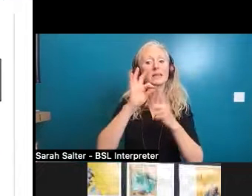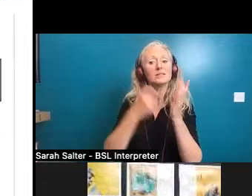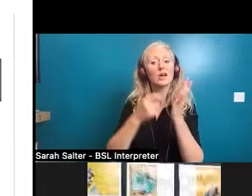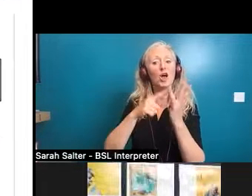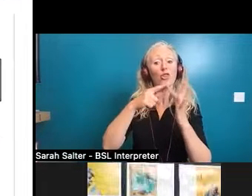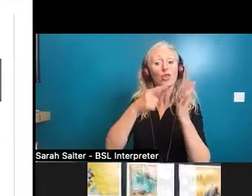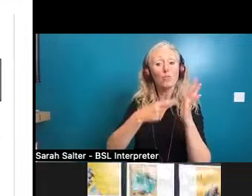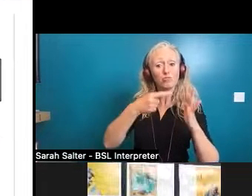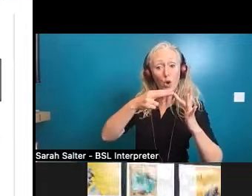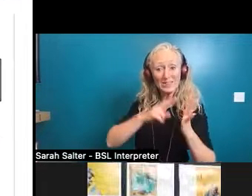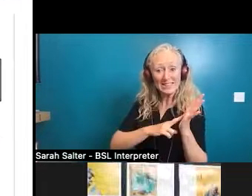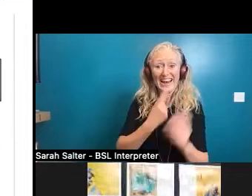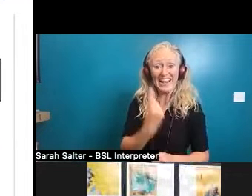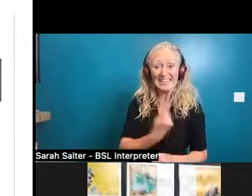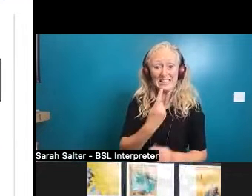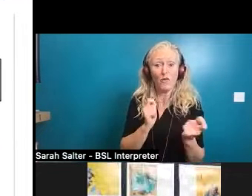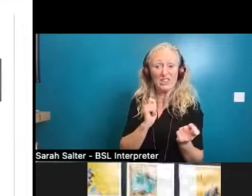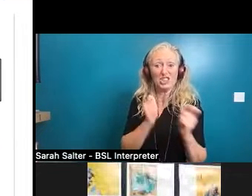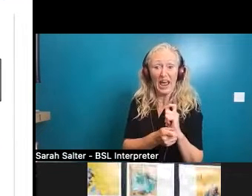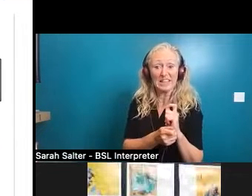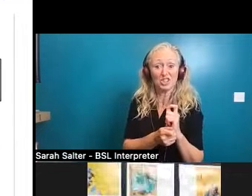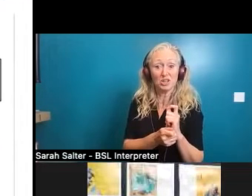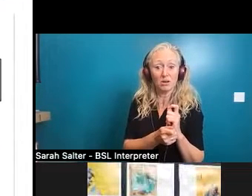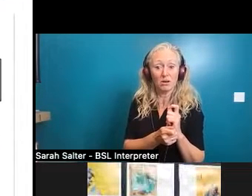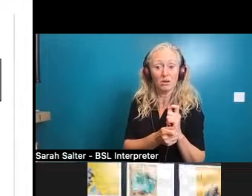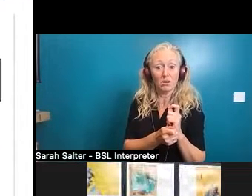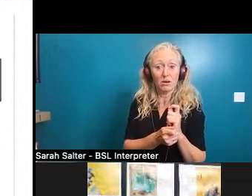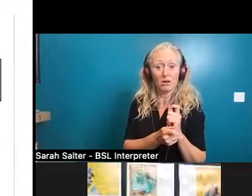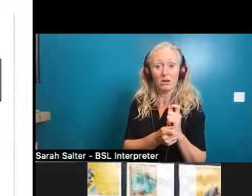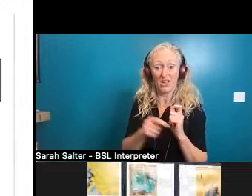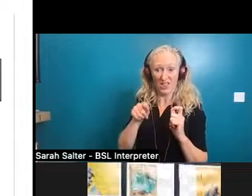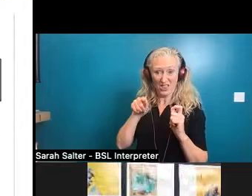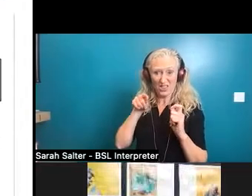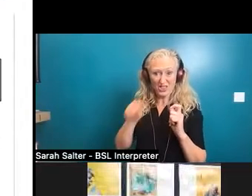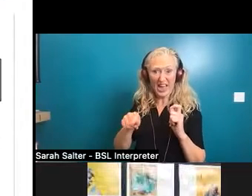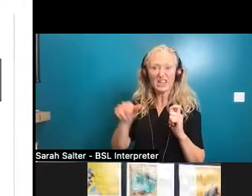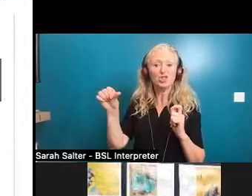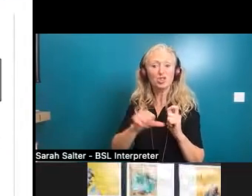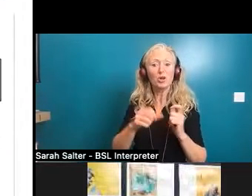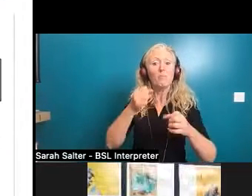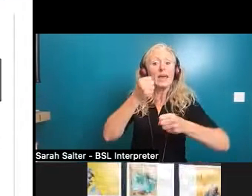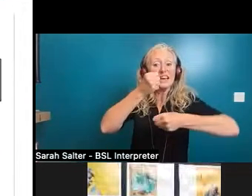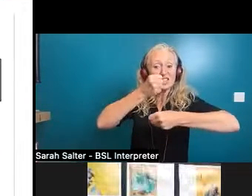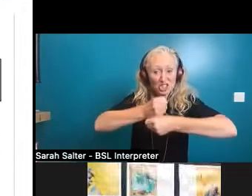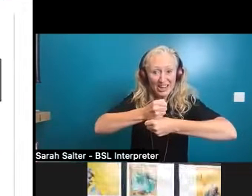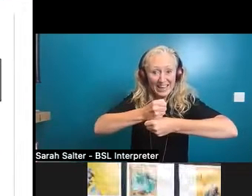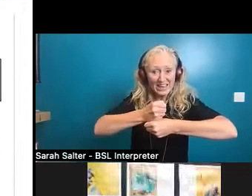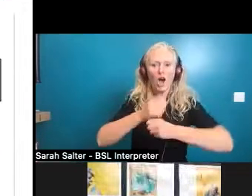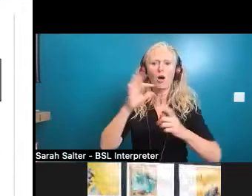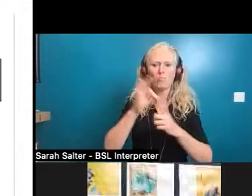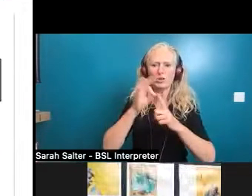changed. And the protein should be at that position a glutamate, glue, but it's been changed to something called a